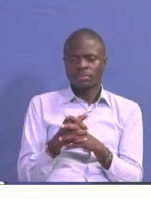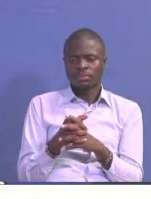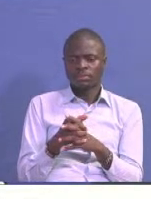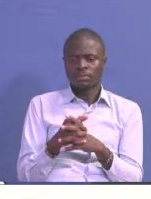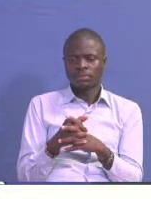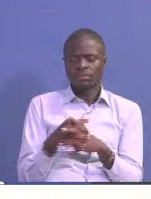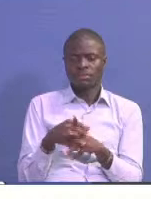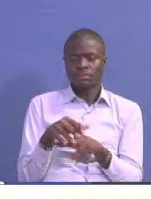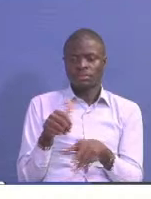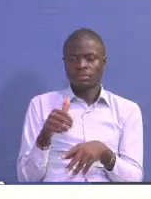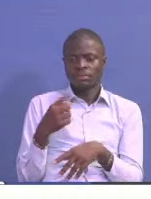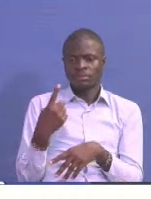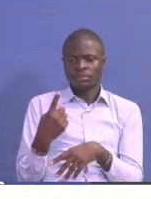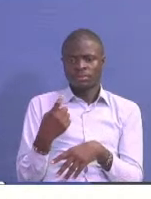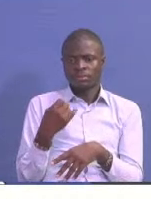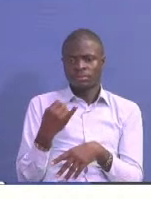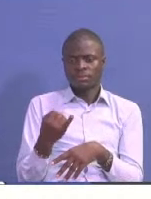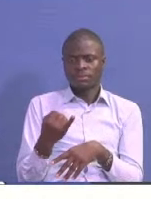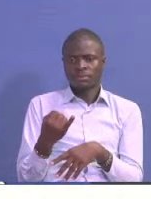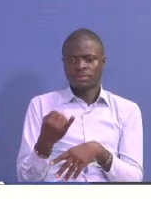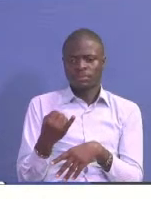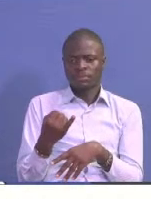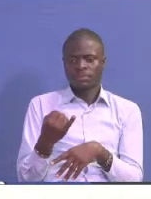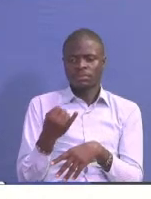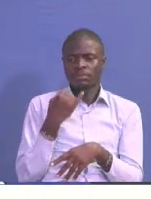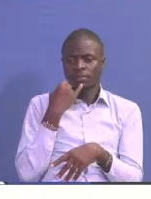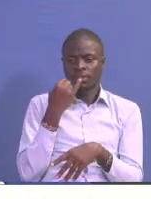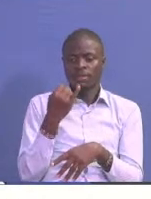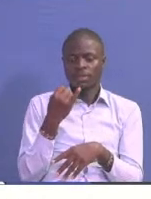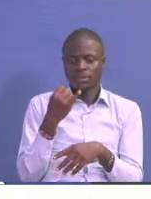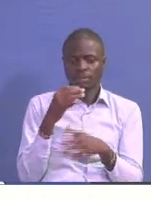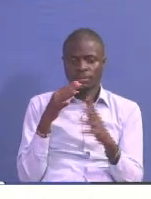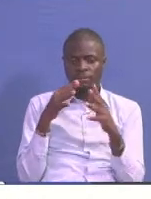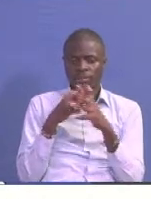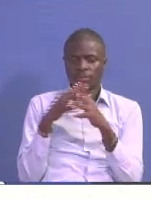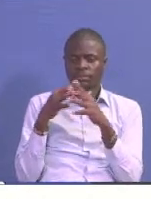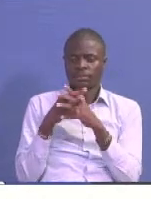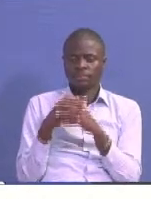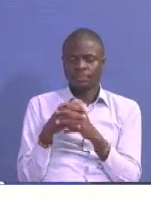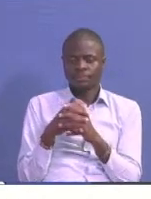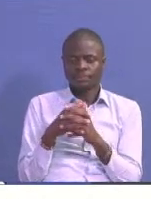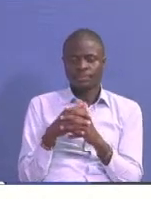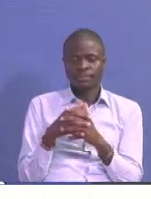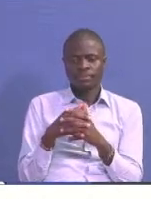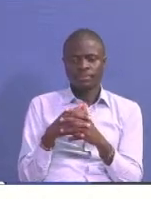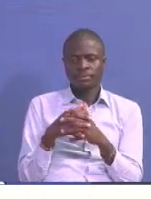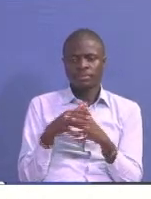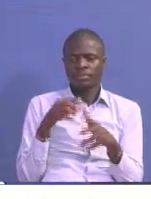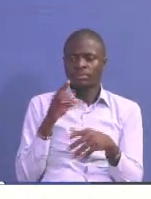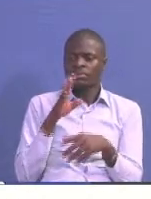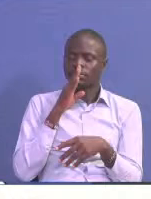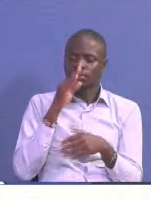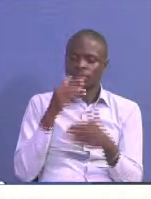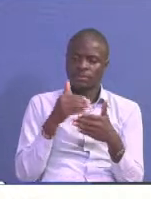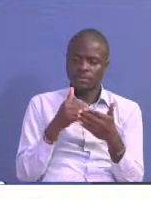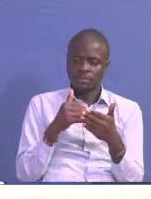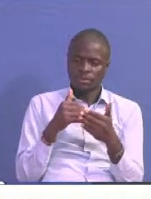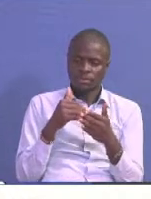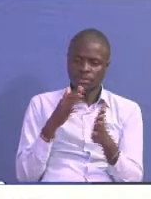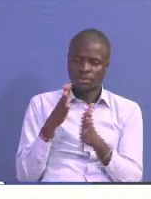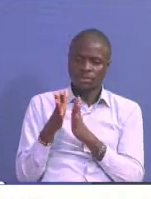Then the other one is you are talking about engagement. Engagement should be before the